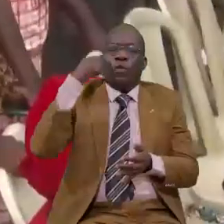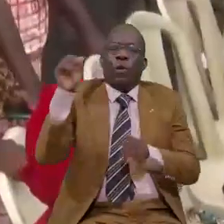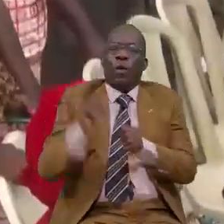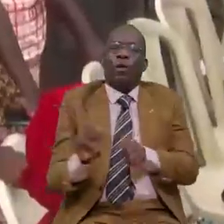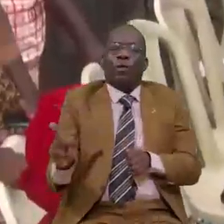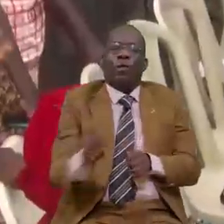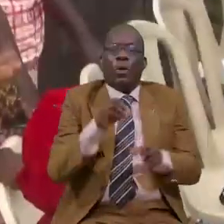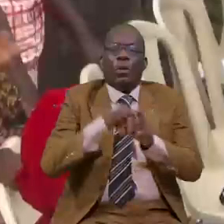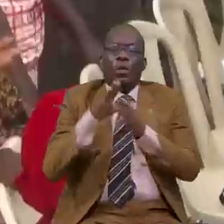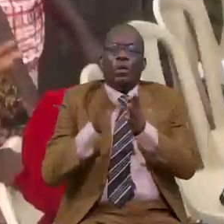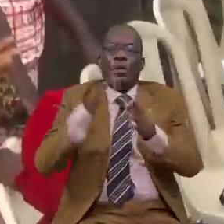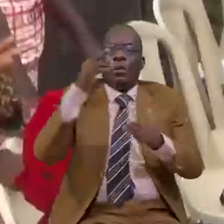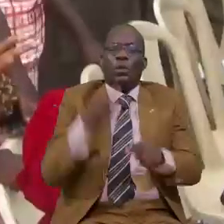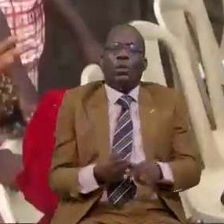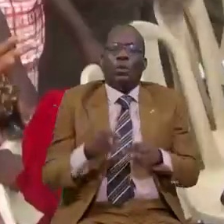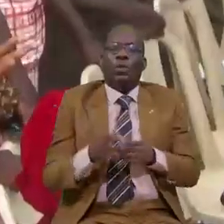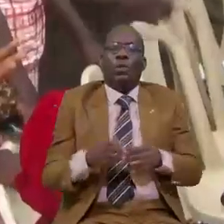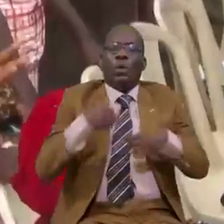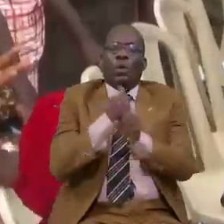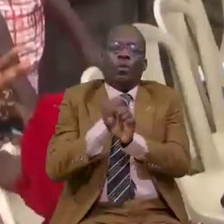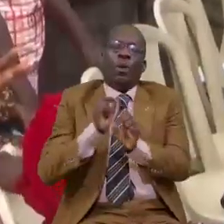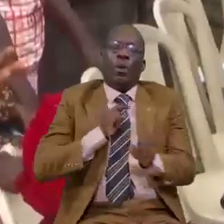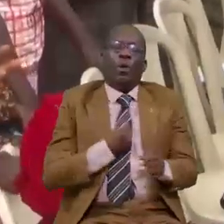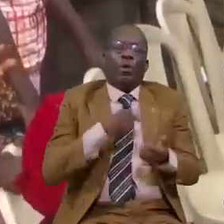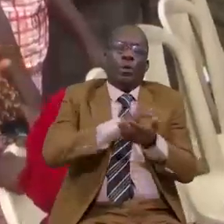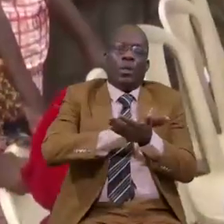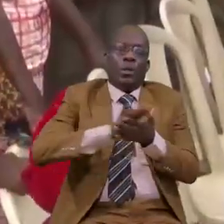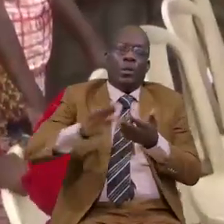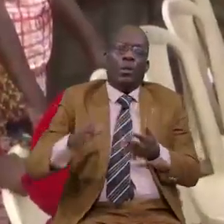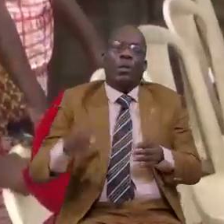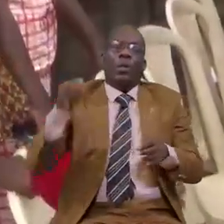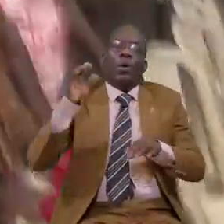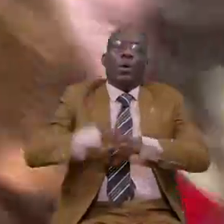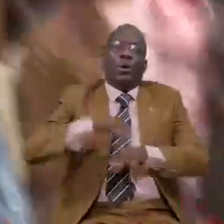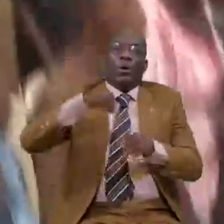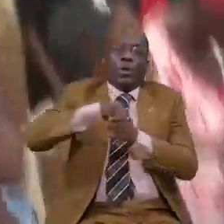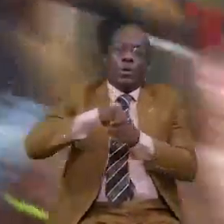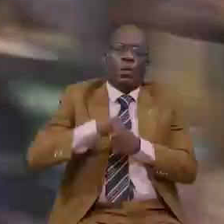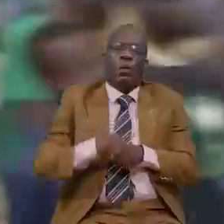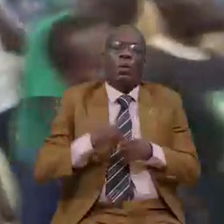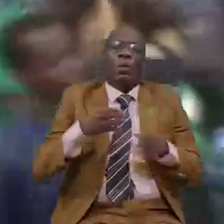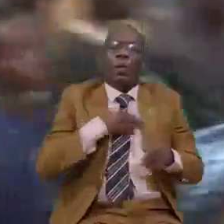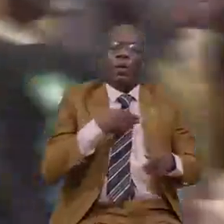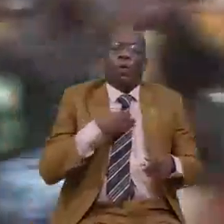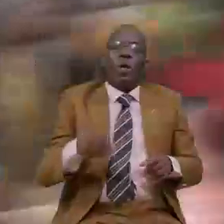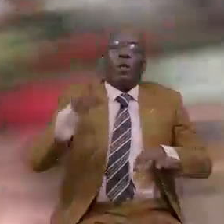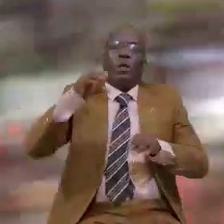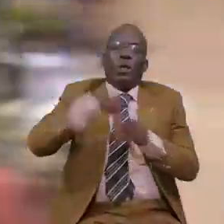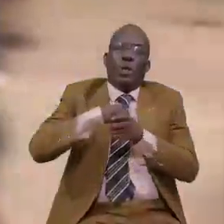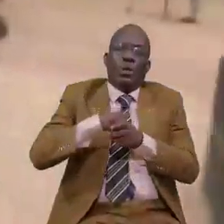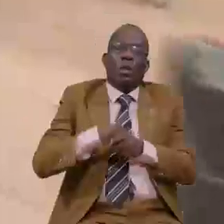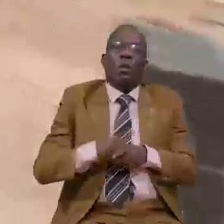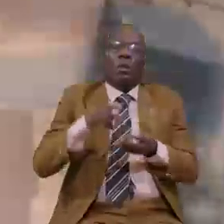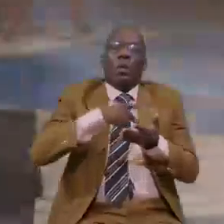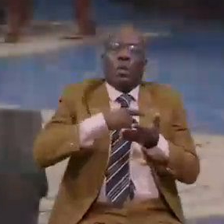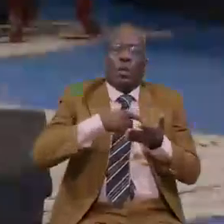name. Make us clean on the inside, white on the inside, pure on